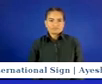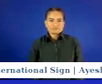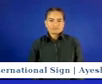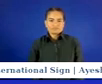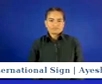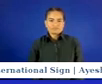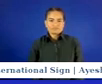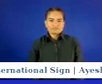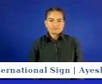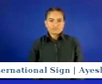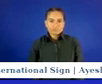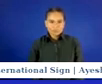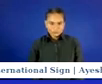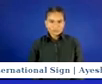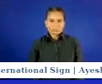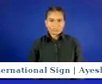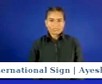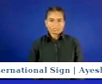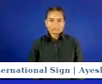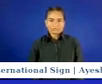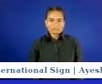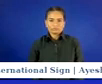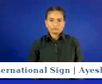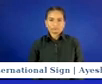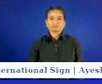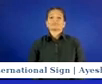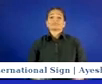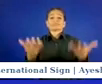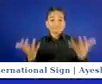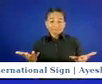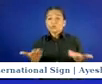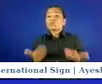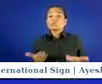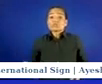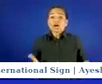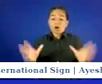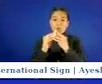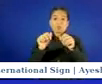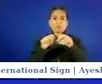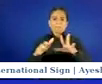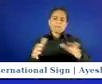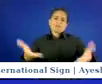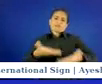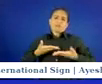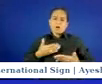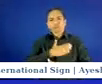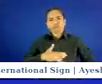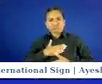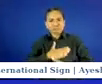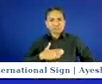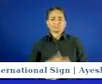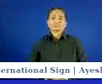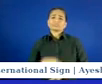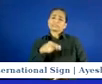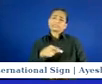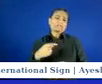So, welcome to the webinar. This is going to be a relatively short interventions